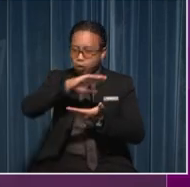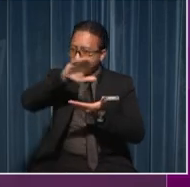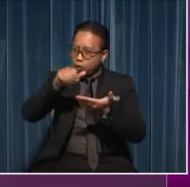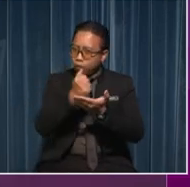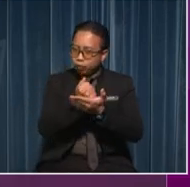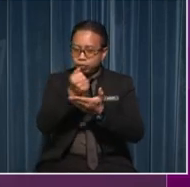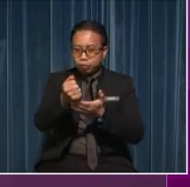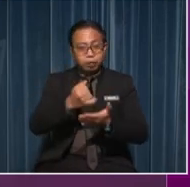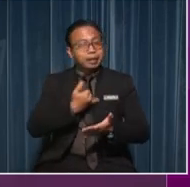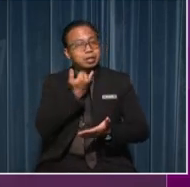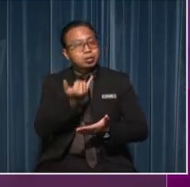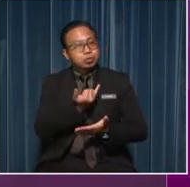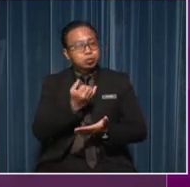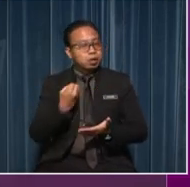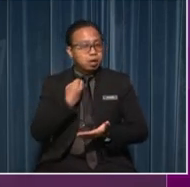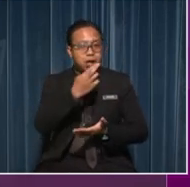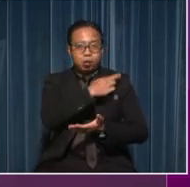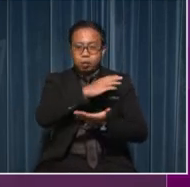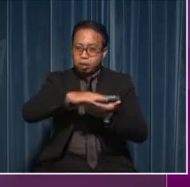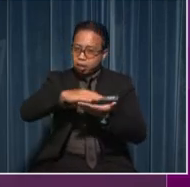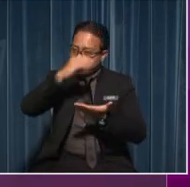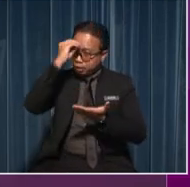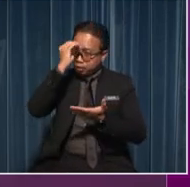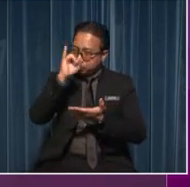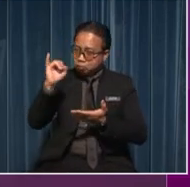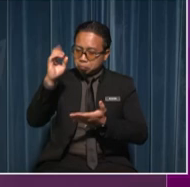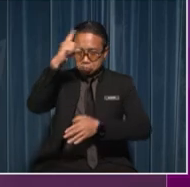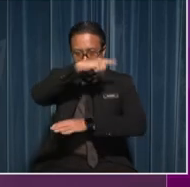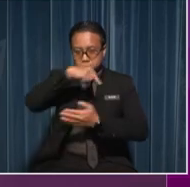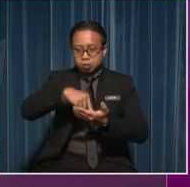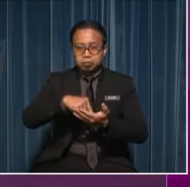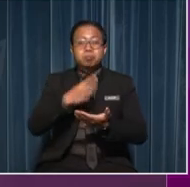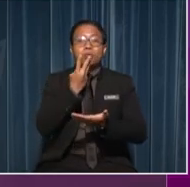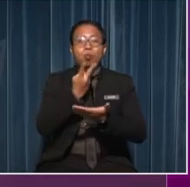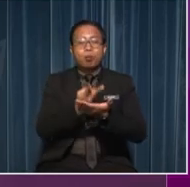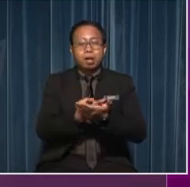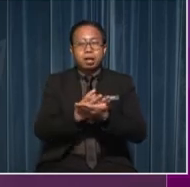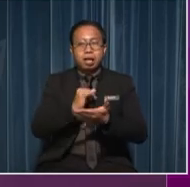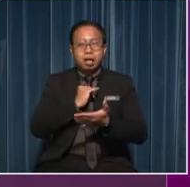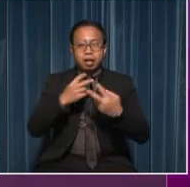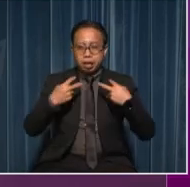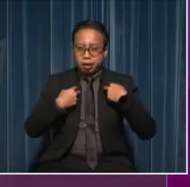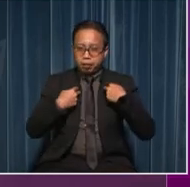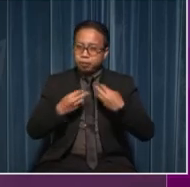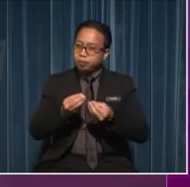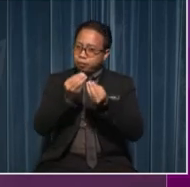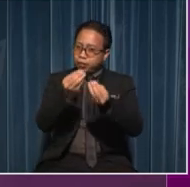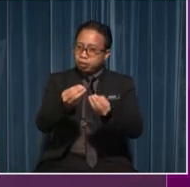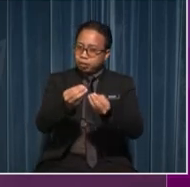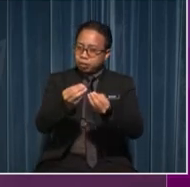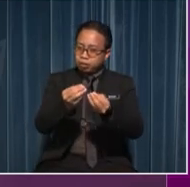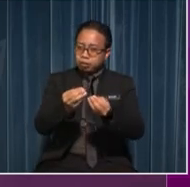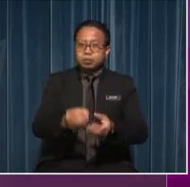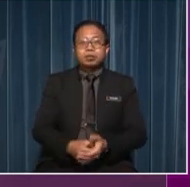hope that all of you enjoyed our learning session today. well, pupils. I have also provided